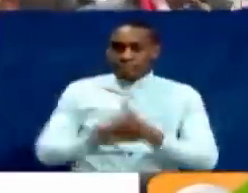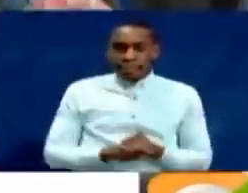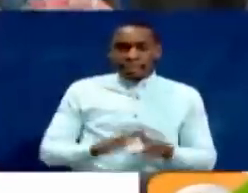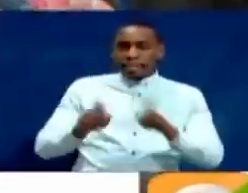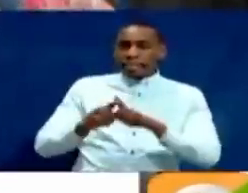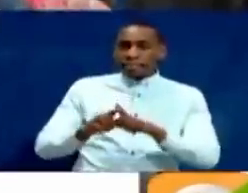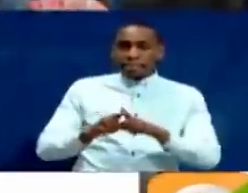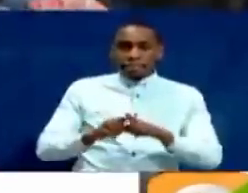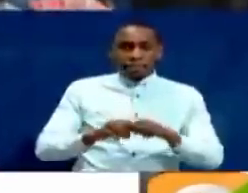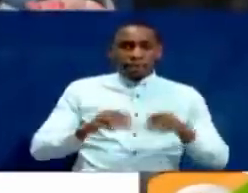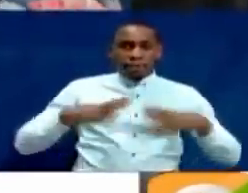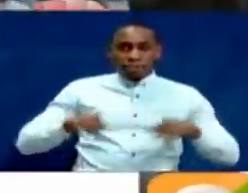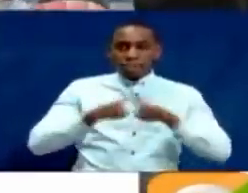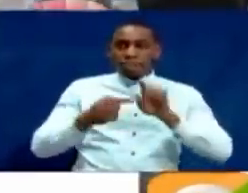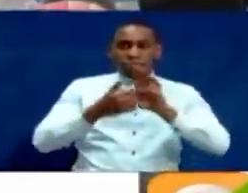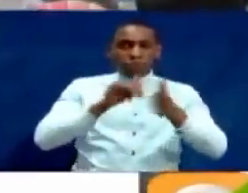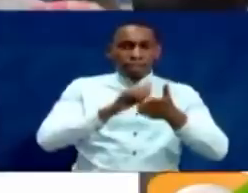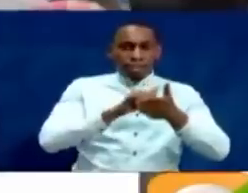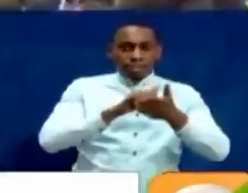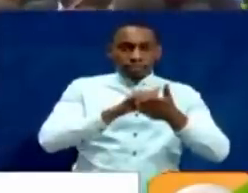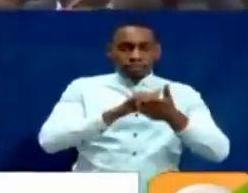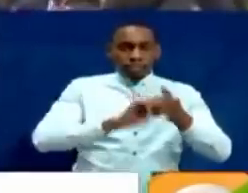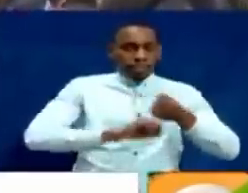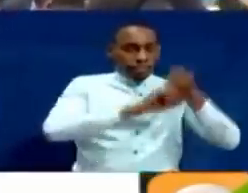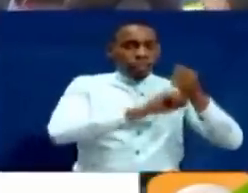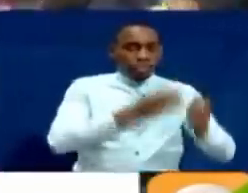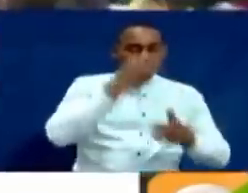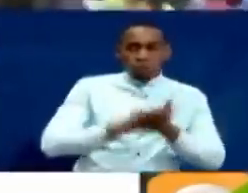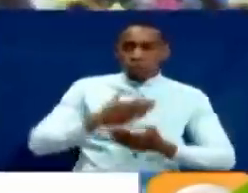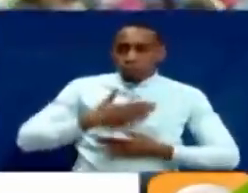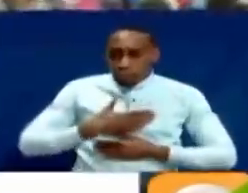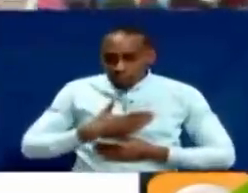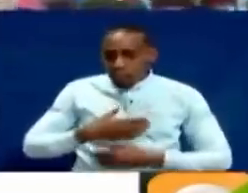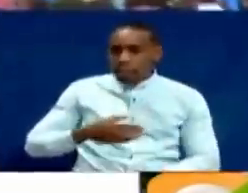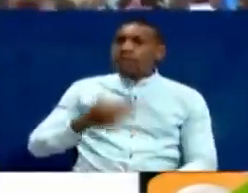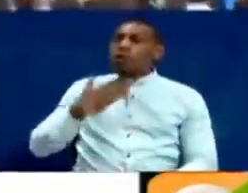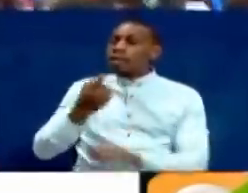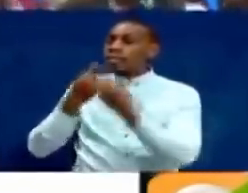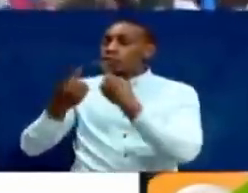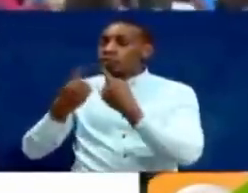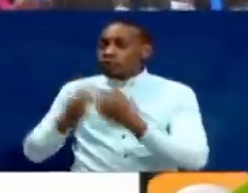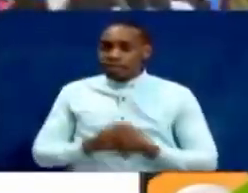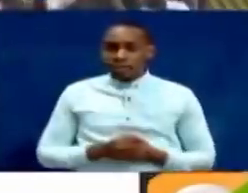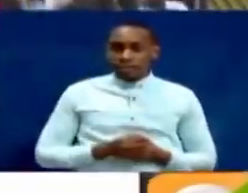And a friendly crowd tilted the mob show in the DP's favor. Mheshimiwa Ngunjiri, unataka kuongea?